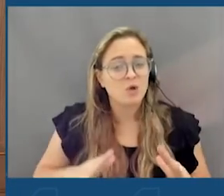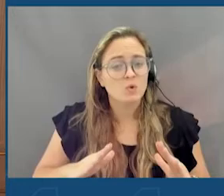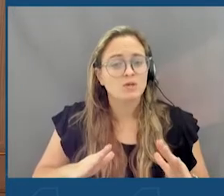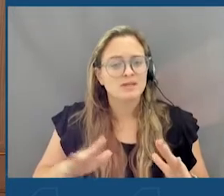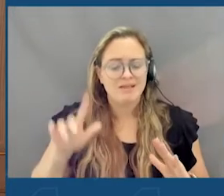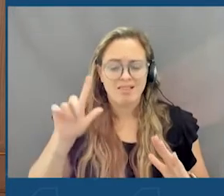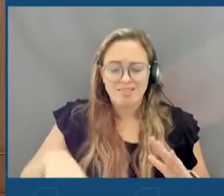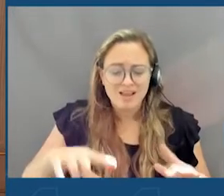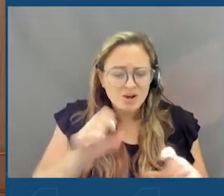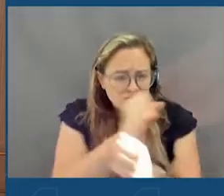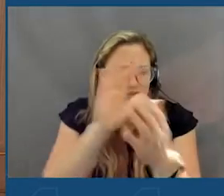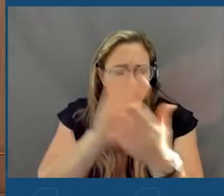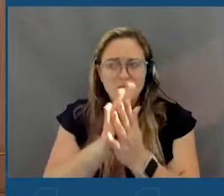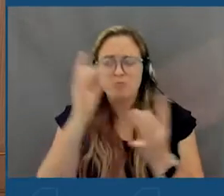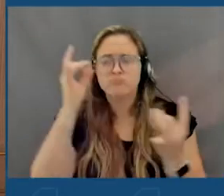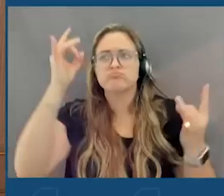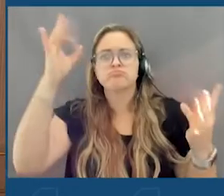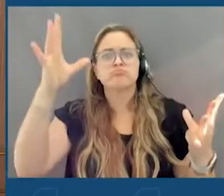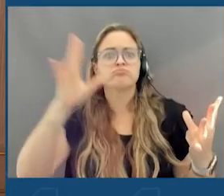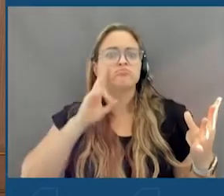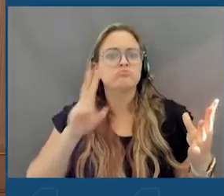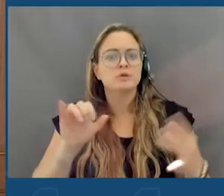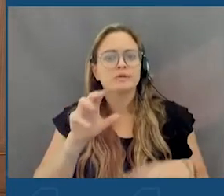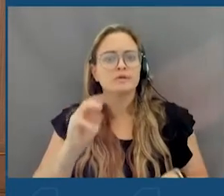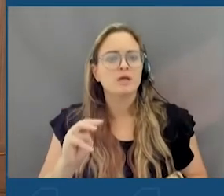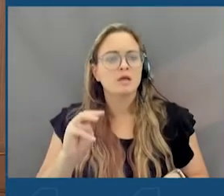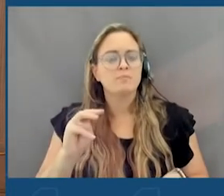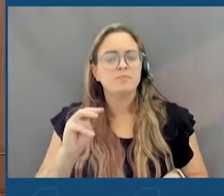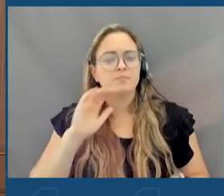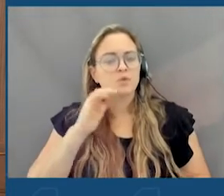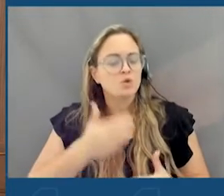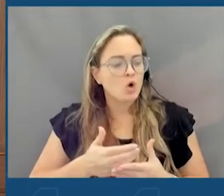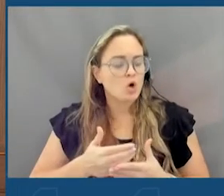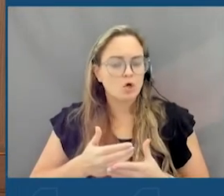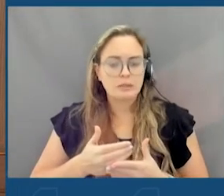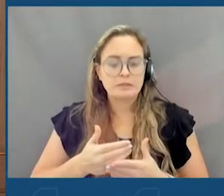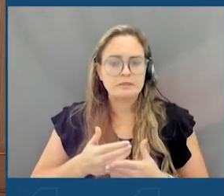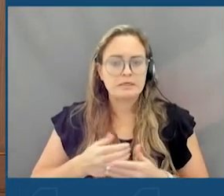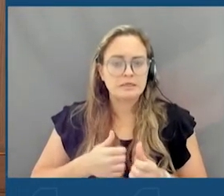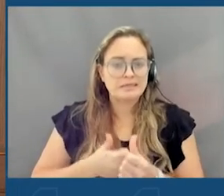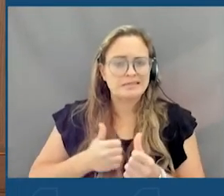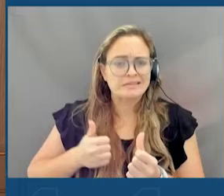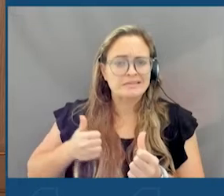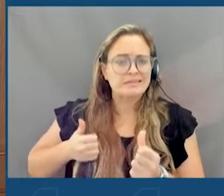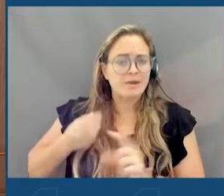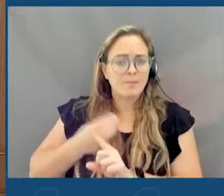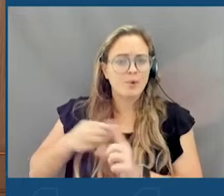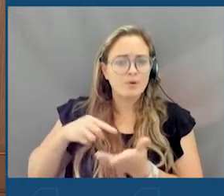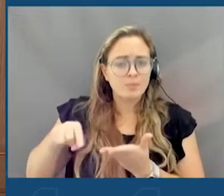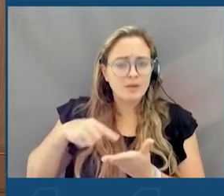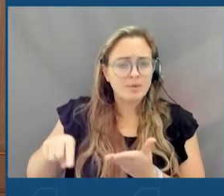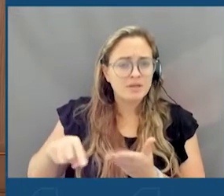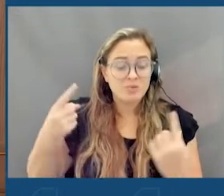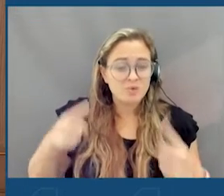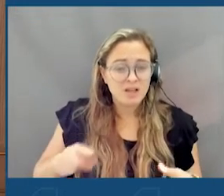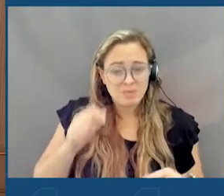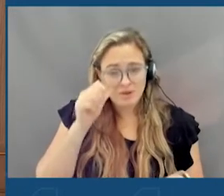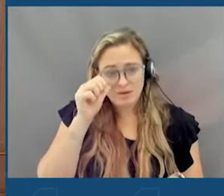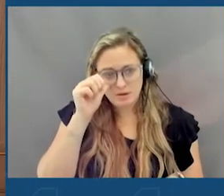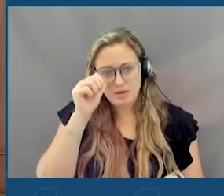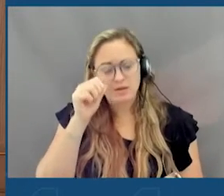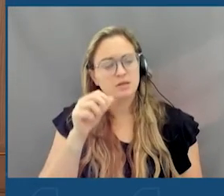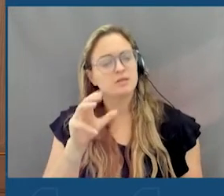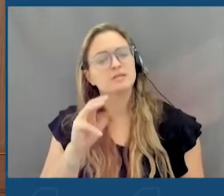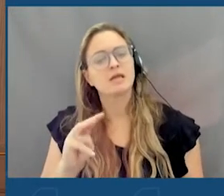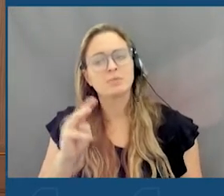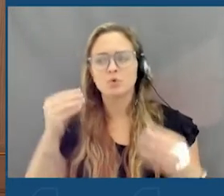dream turned into a nightmare when there were scams. The daughter had fallen behind on mortgage payments. Many people do. And she unwittingly was scammed into selling the